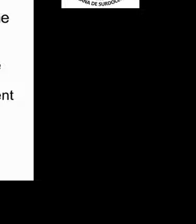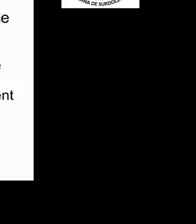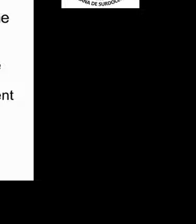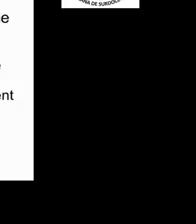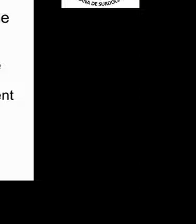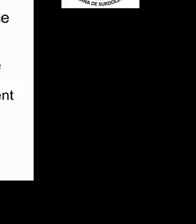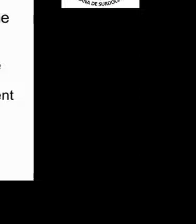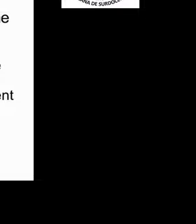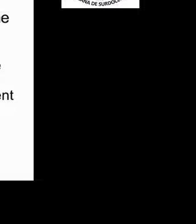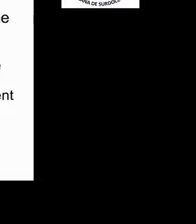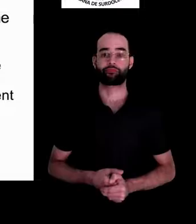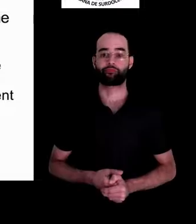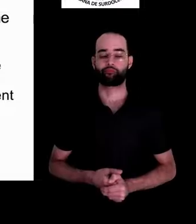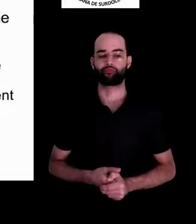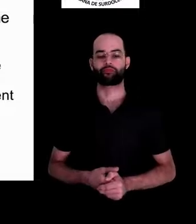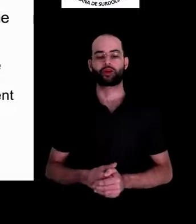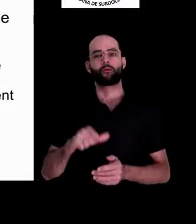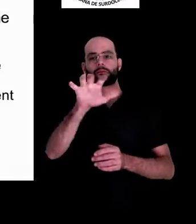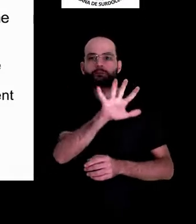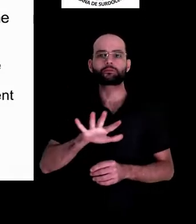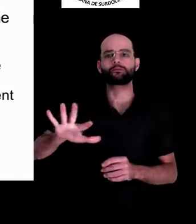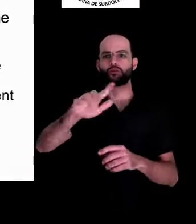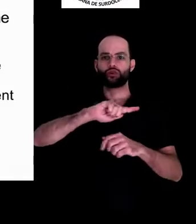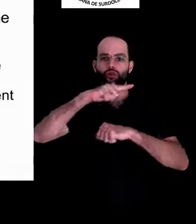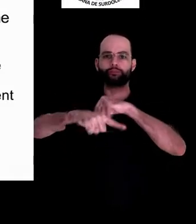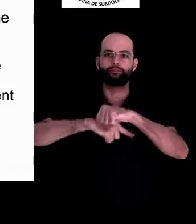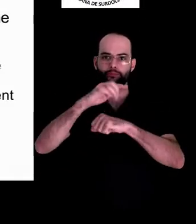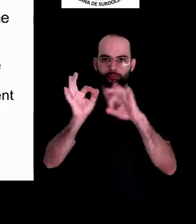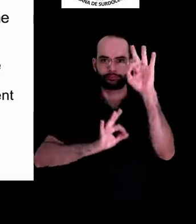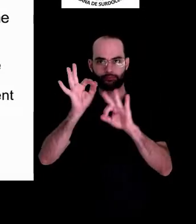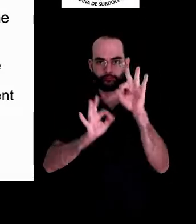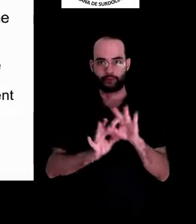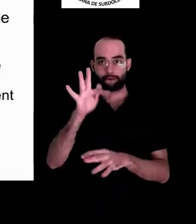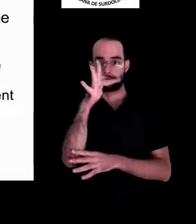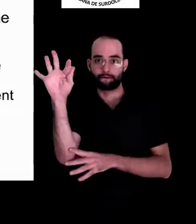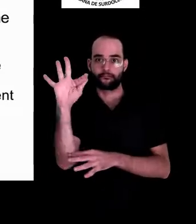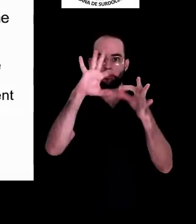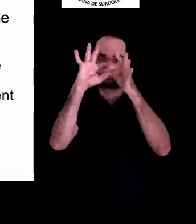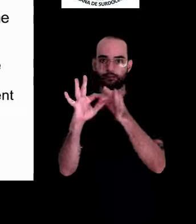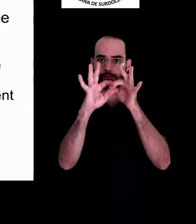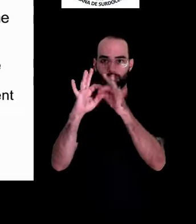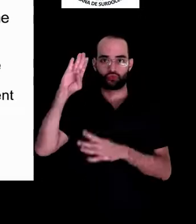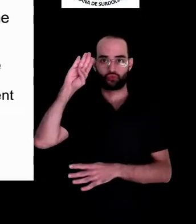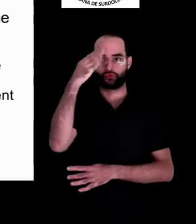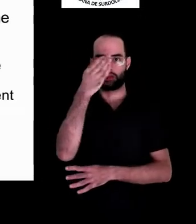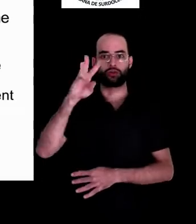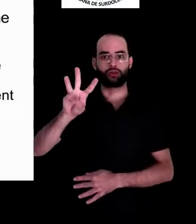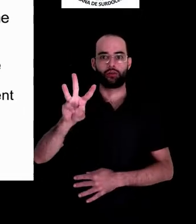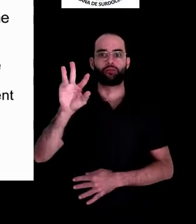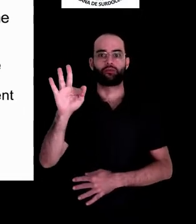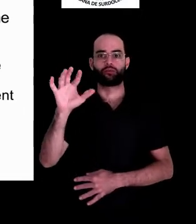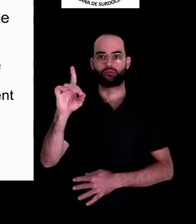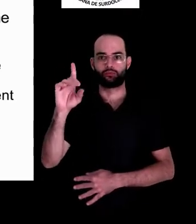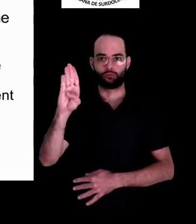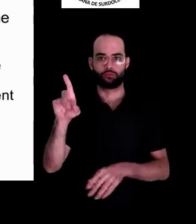ink is written. Global overview organized by the World Federation of